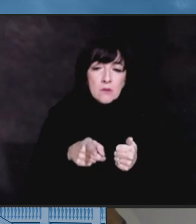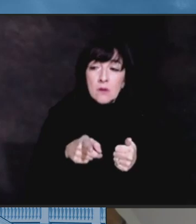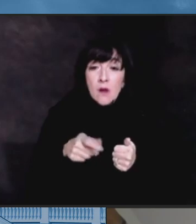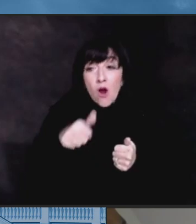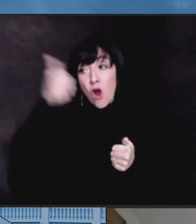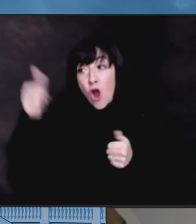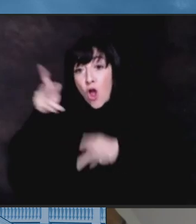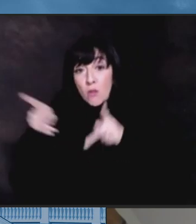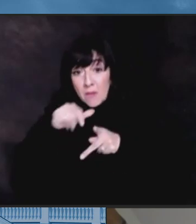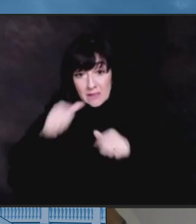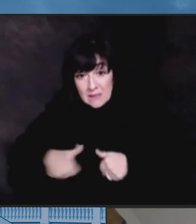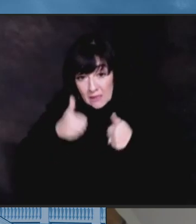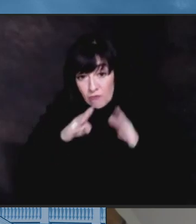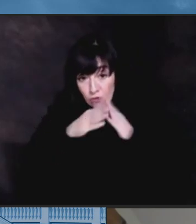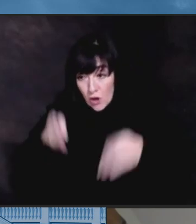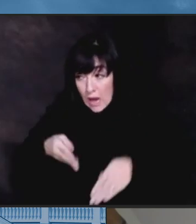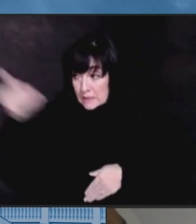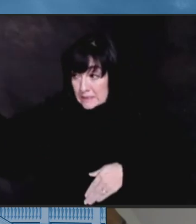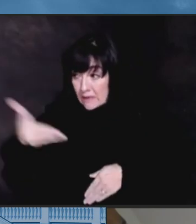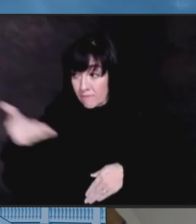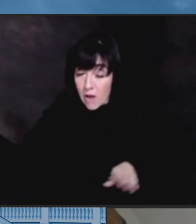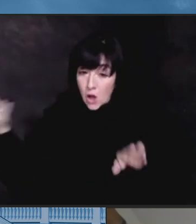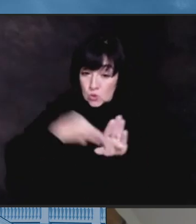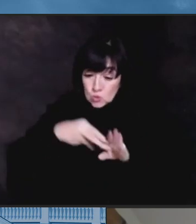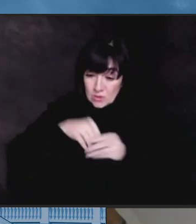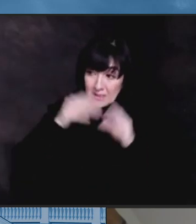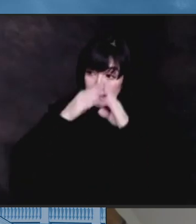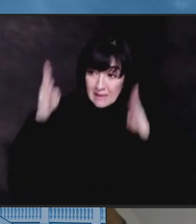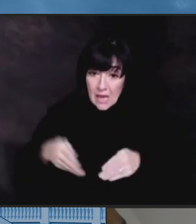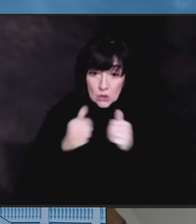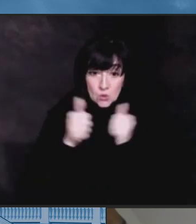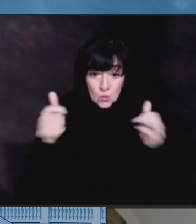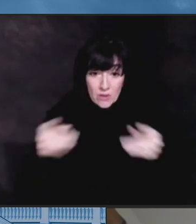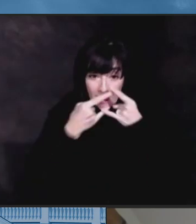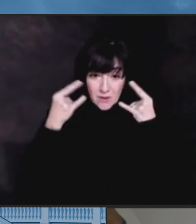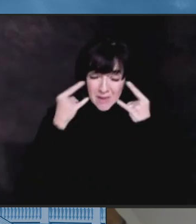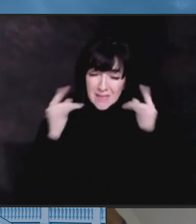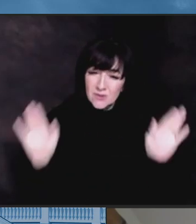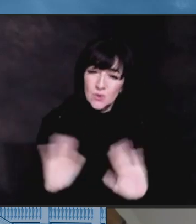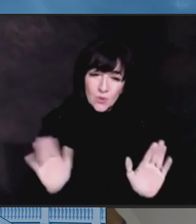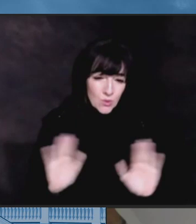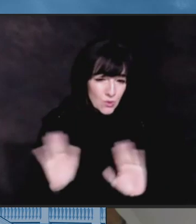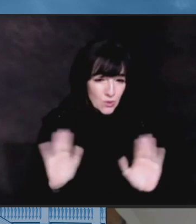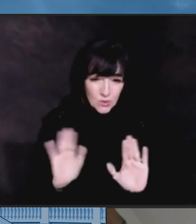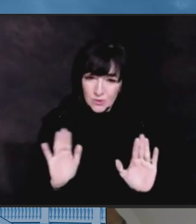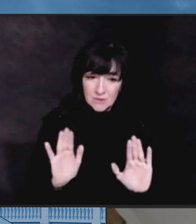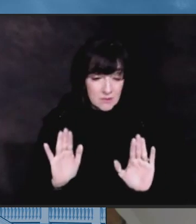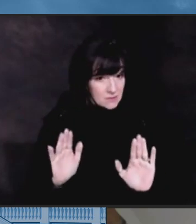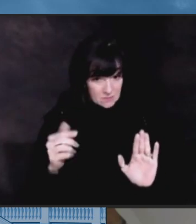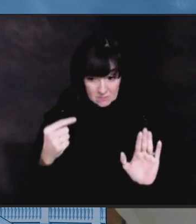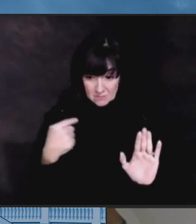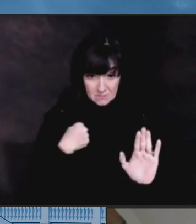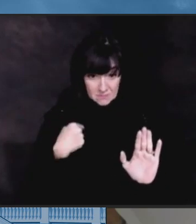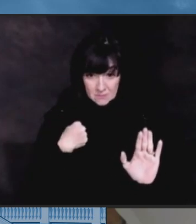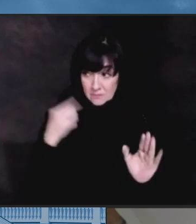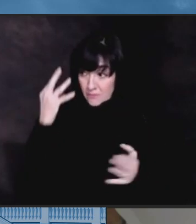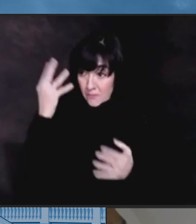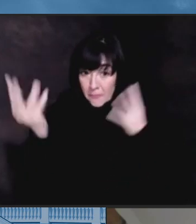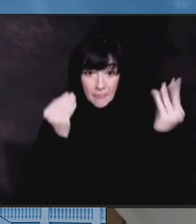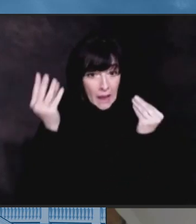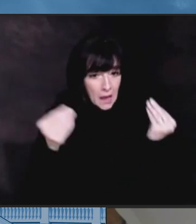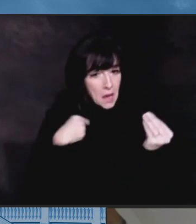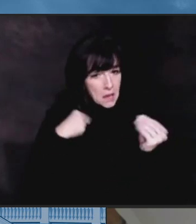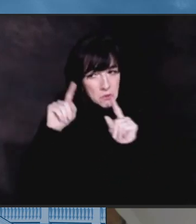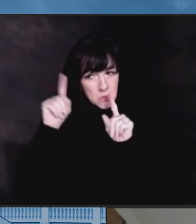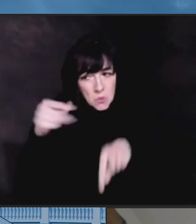in public, you should be wearing a mask. And as I go around to public places, both outside and indoors, I see most people wearing